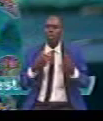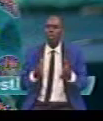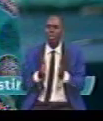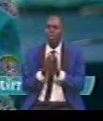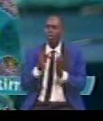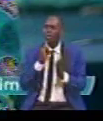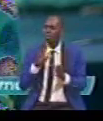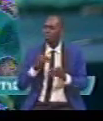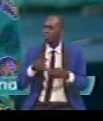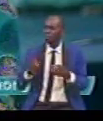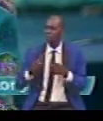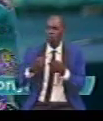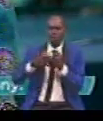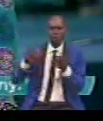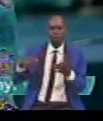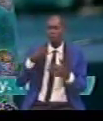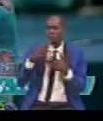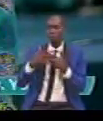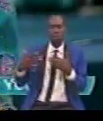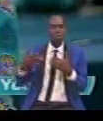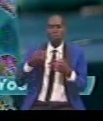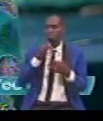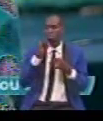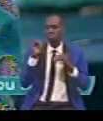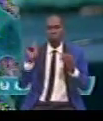remove the blood? He said, no, because